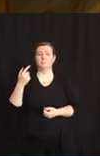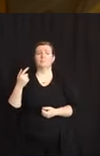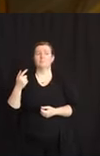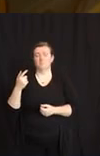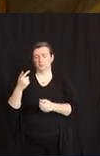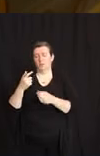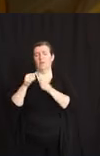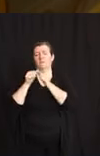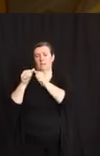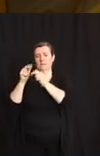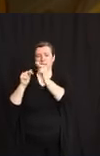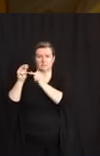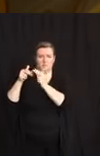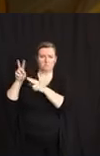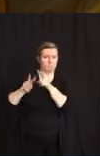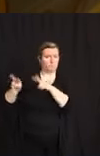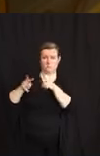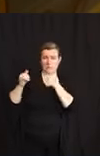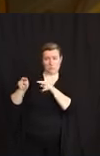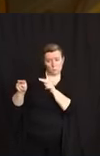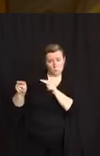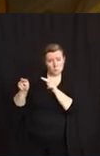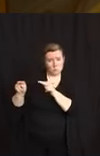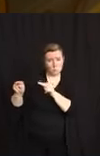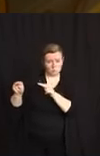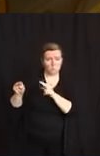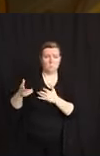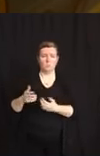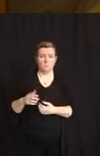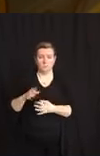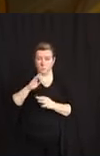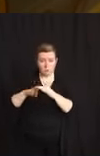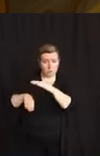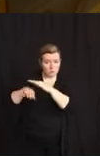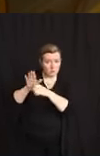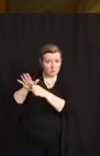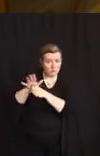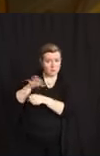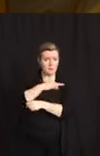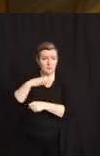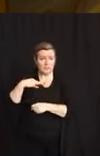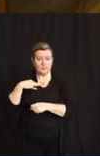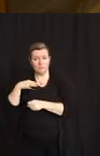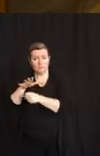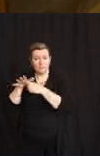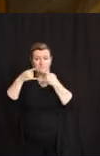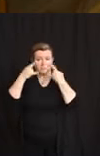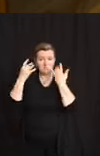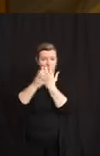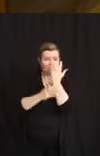staffing adequacy, the availability of PPE, and their infection control